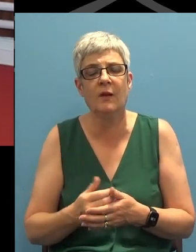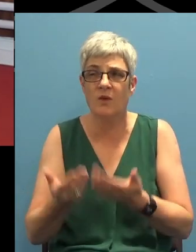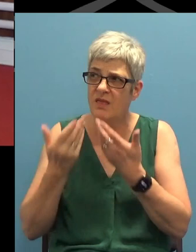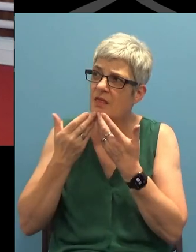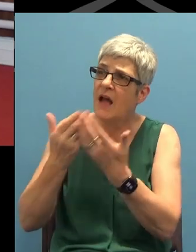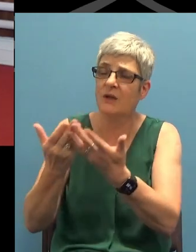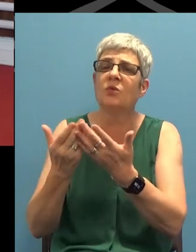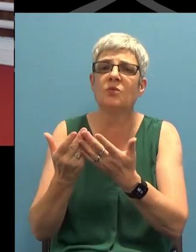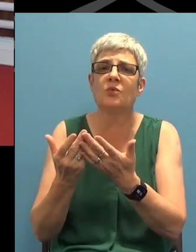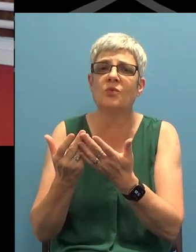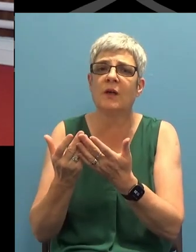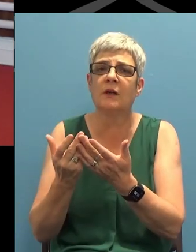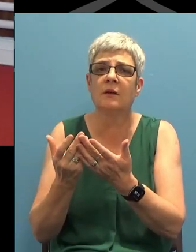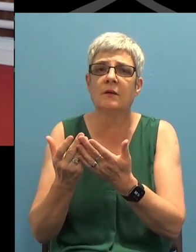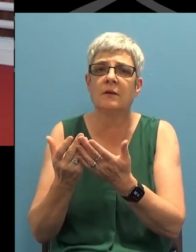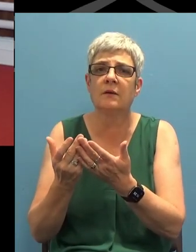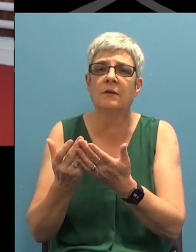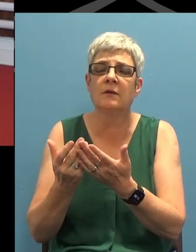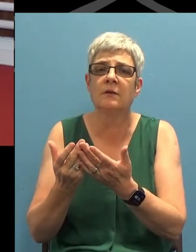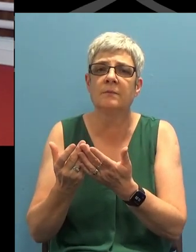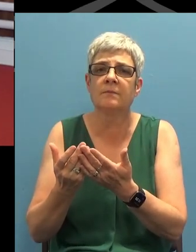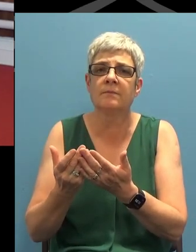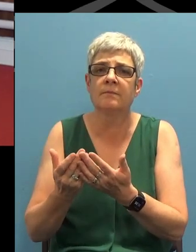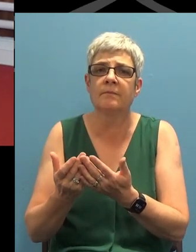And we thank you for that.